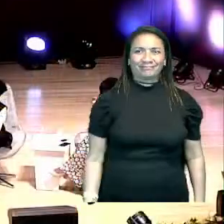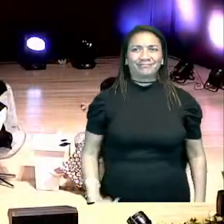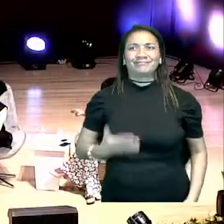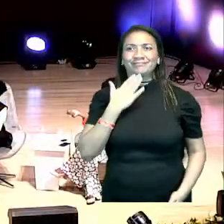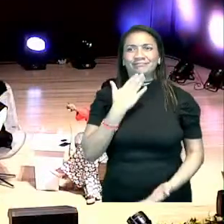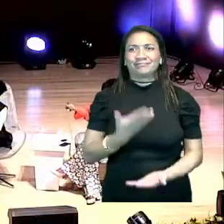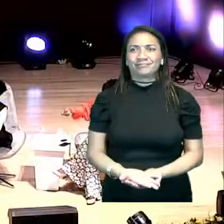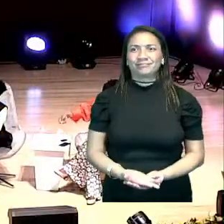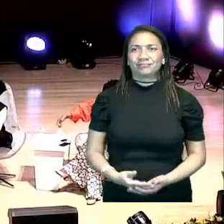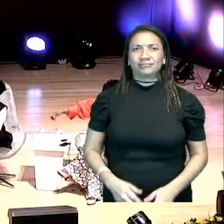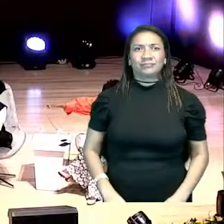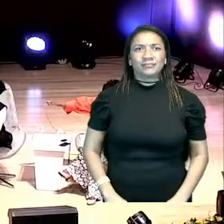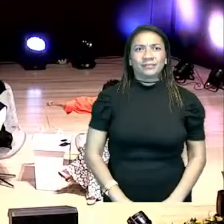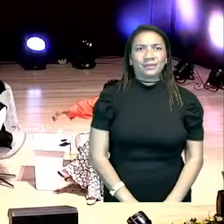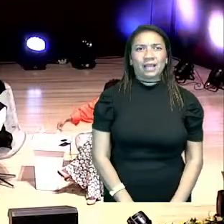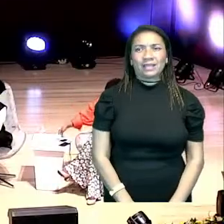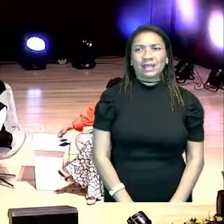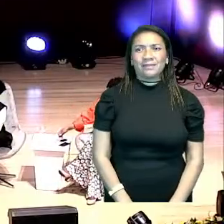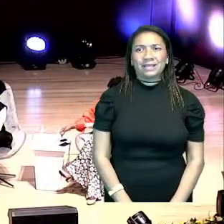Gracias.